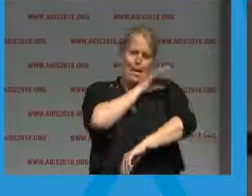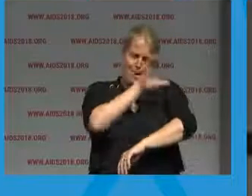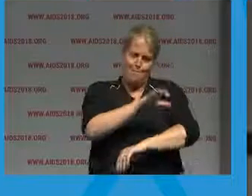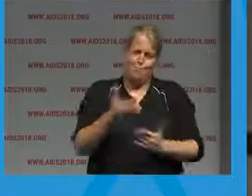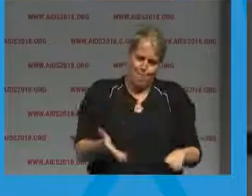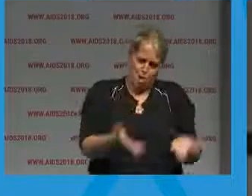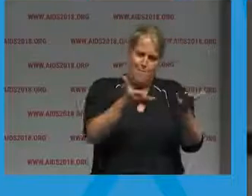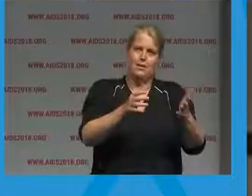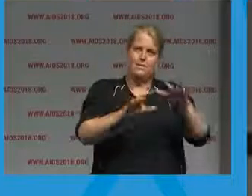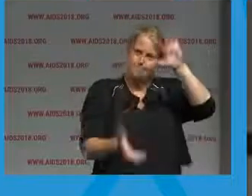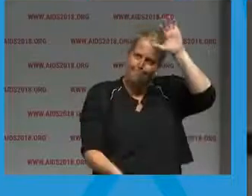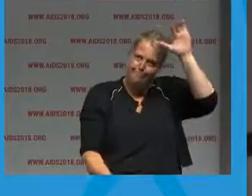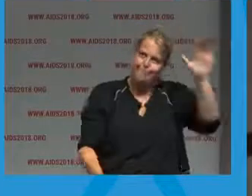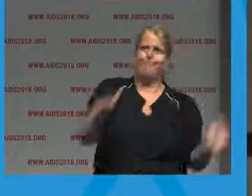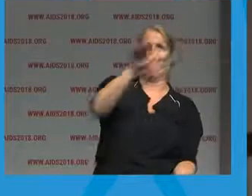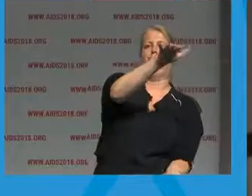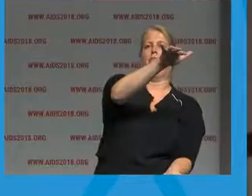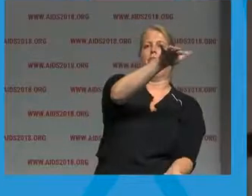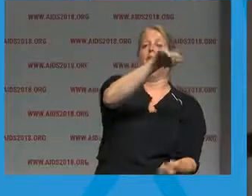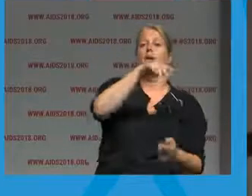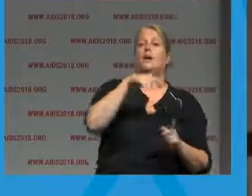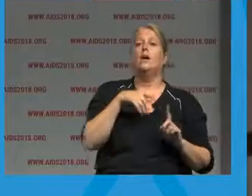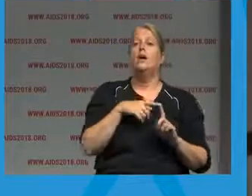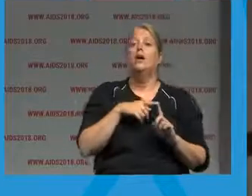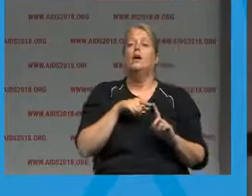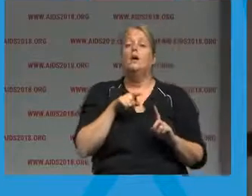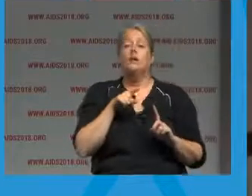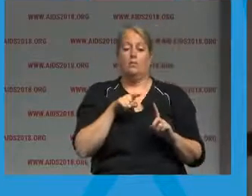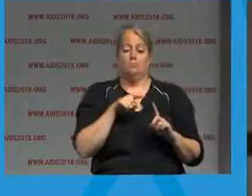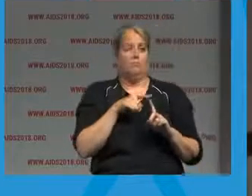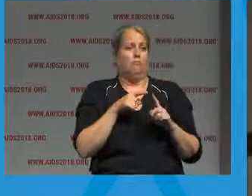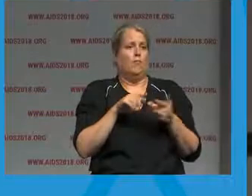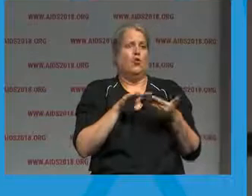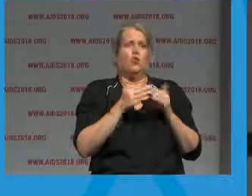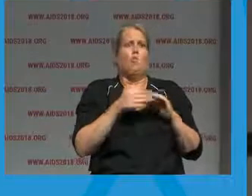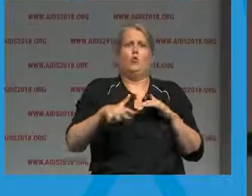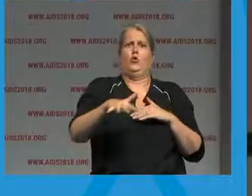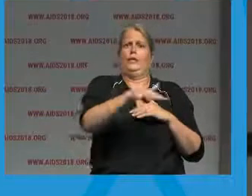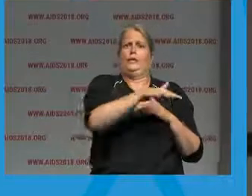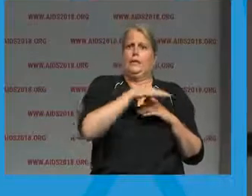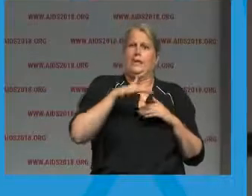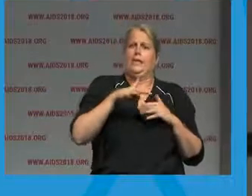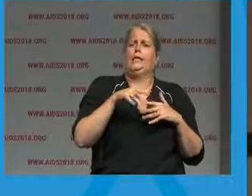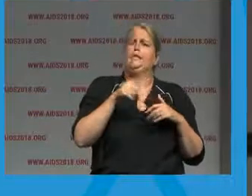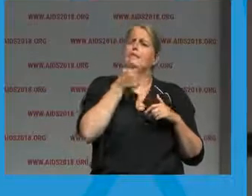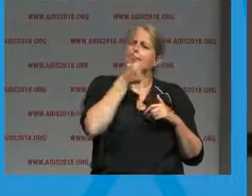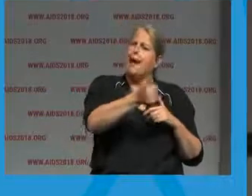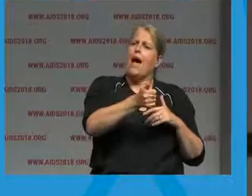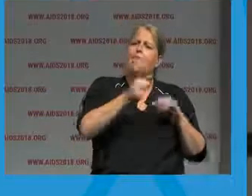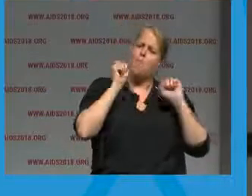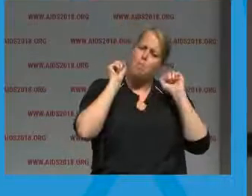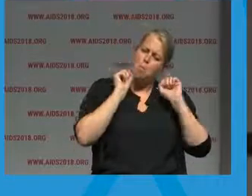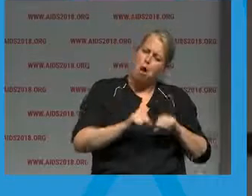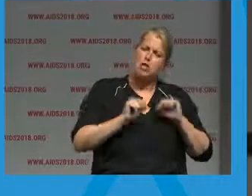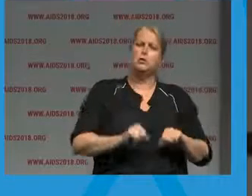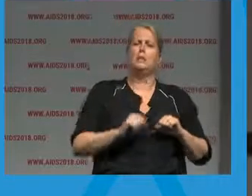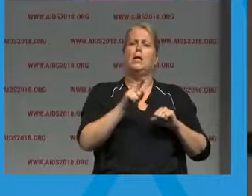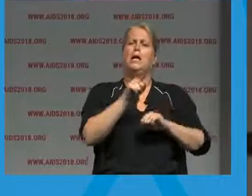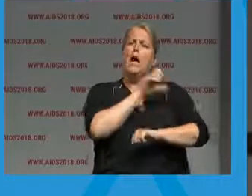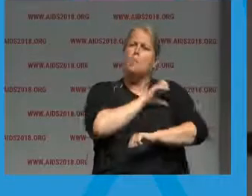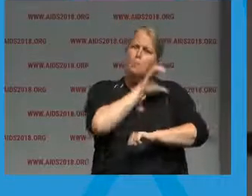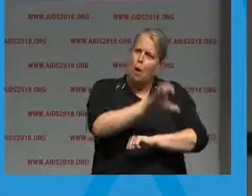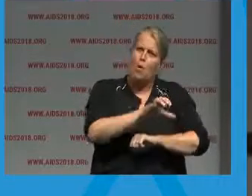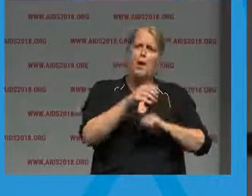means, because it's only a community that has the capacity building and empowerment that